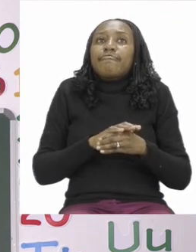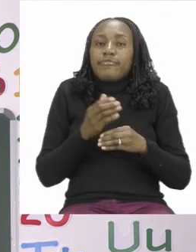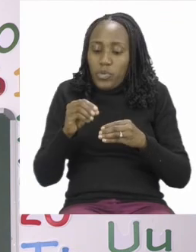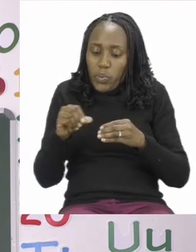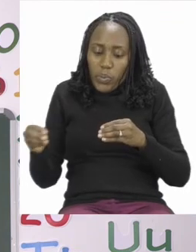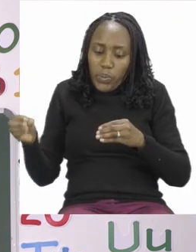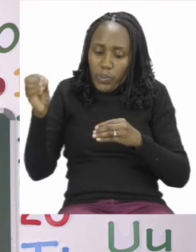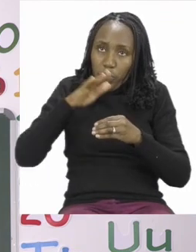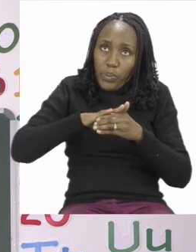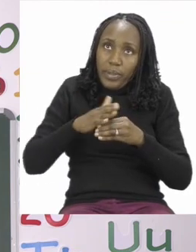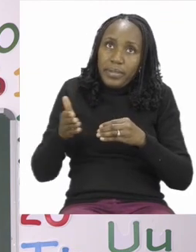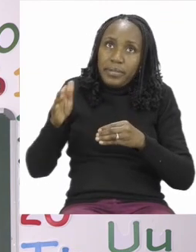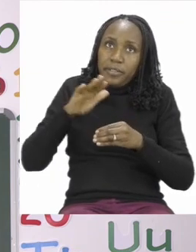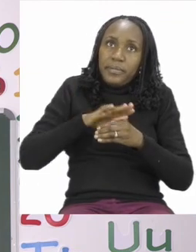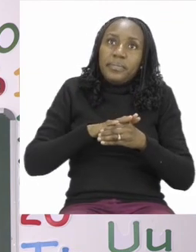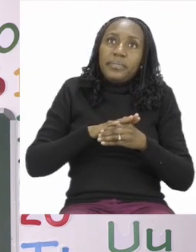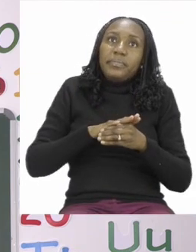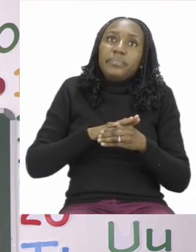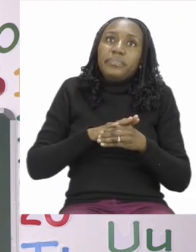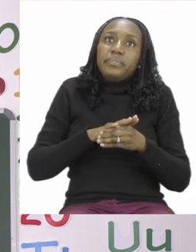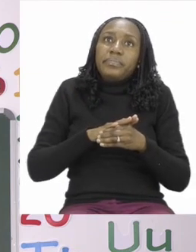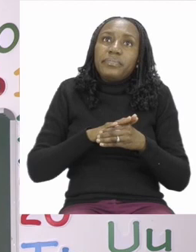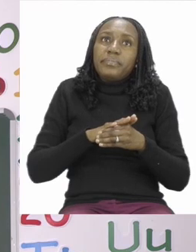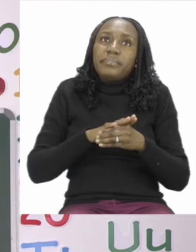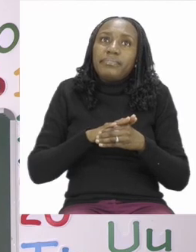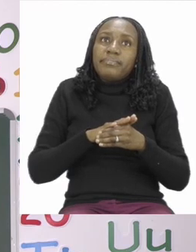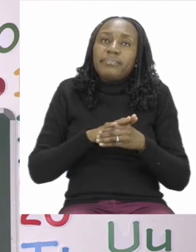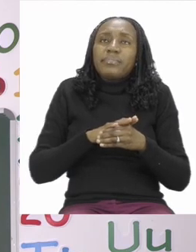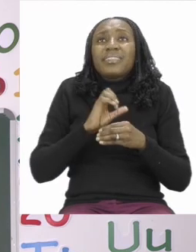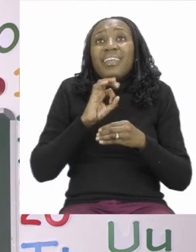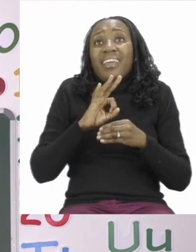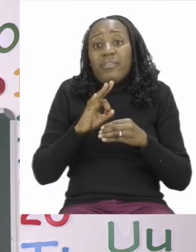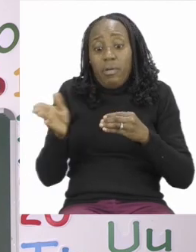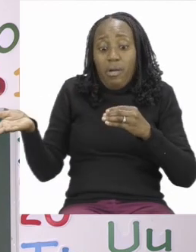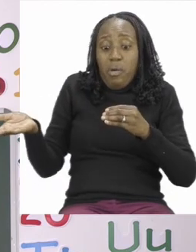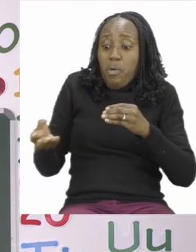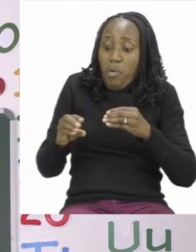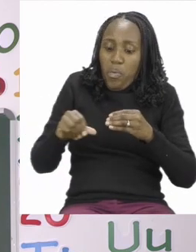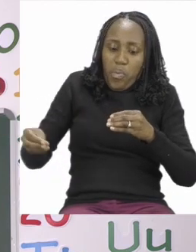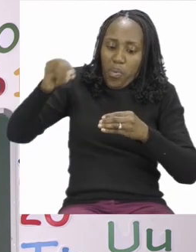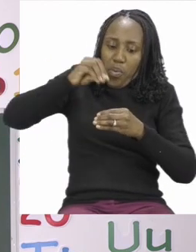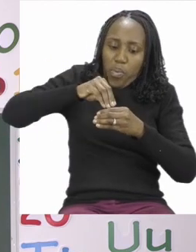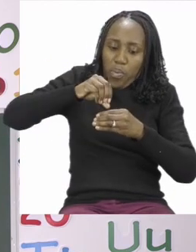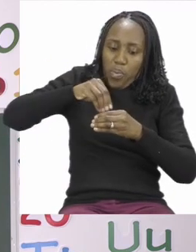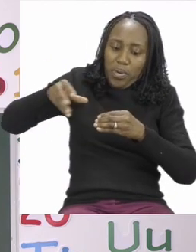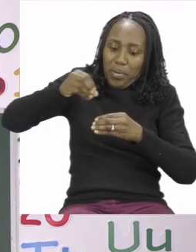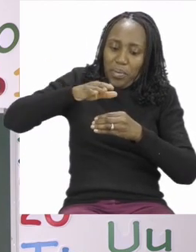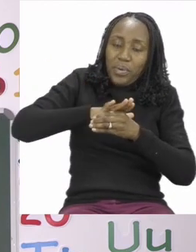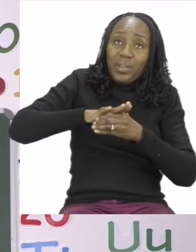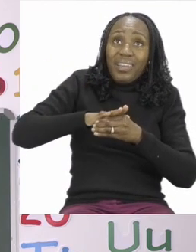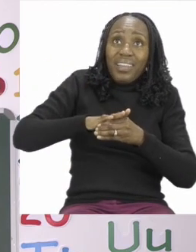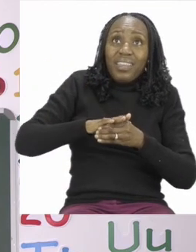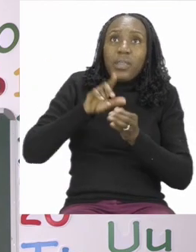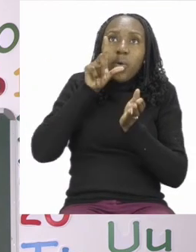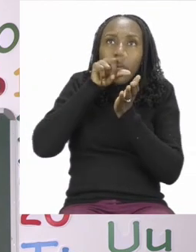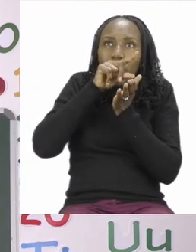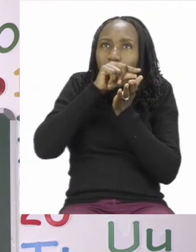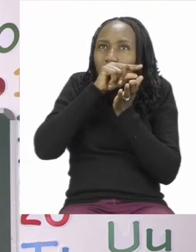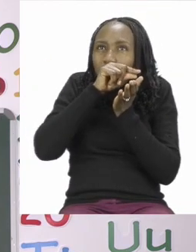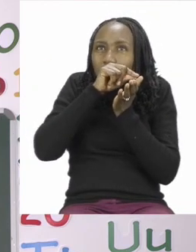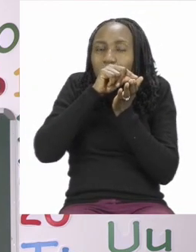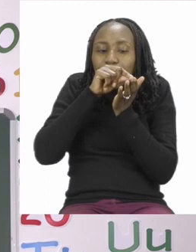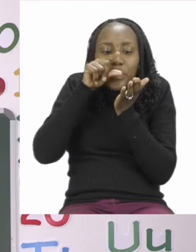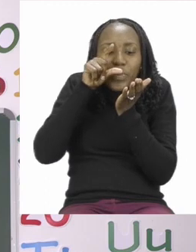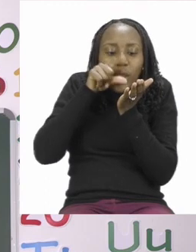very important because if you leave a seed just lying there, birds can go and eat it, and even other insects